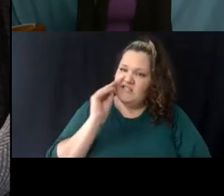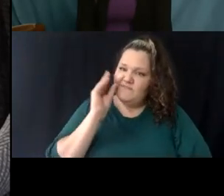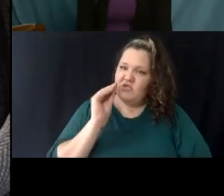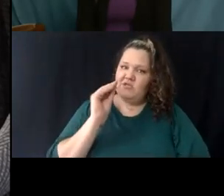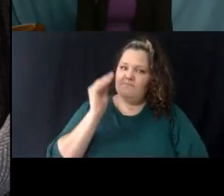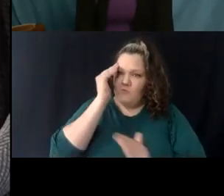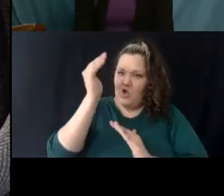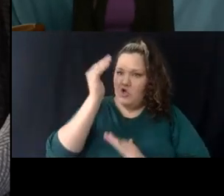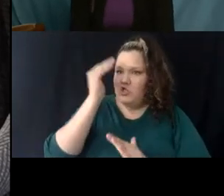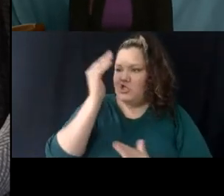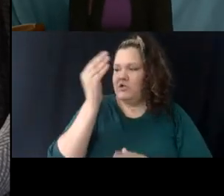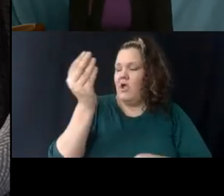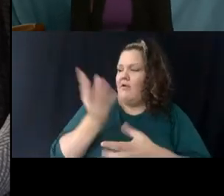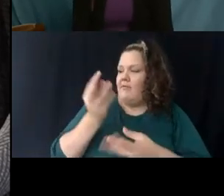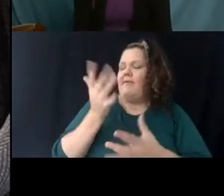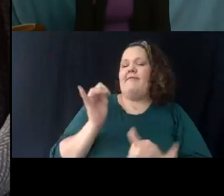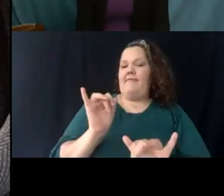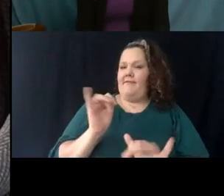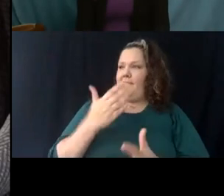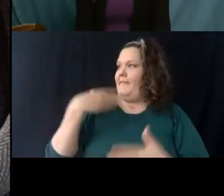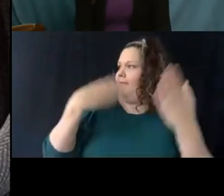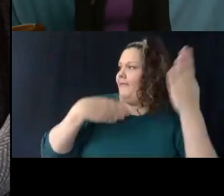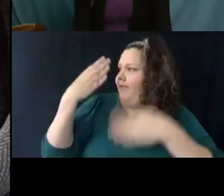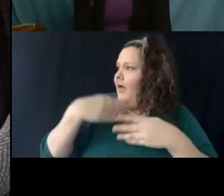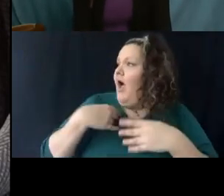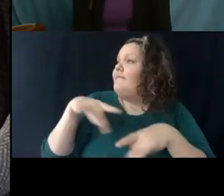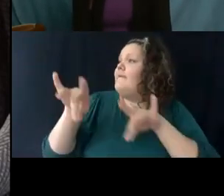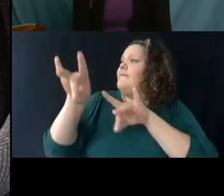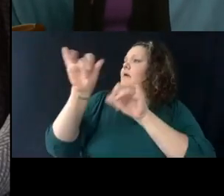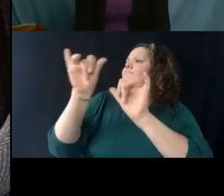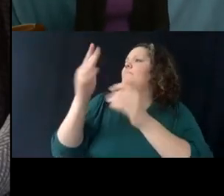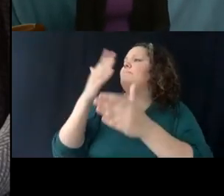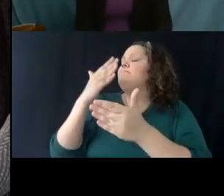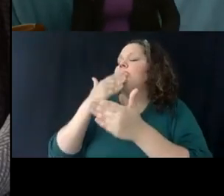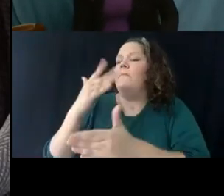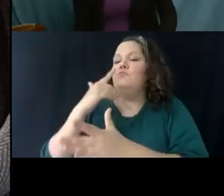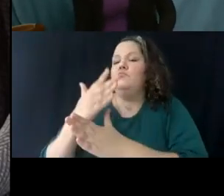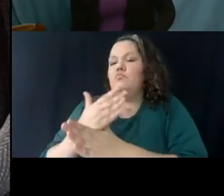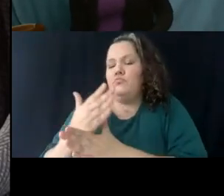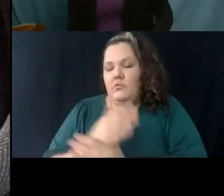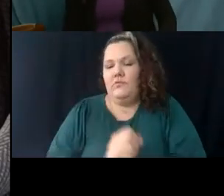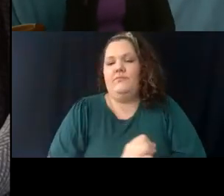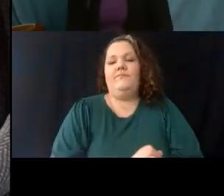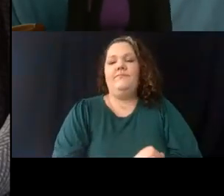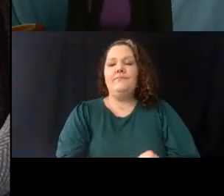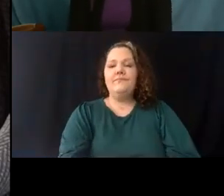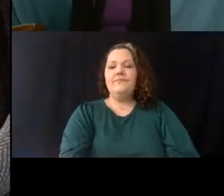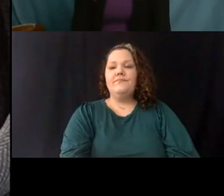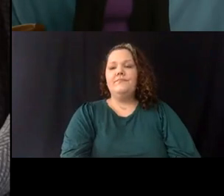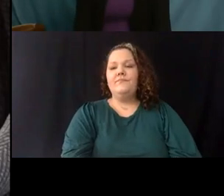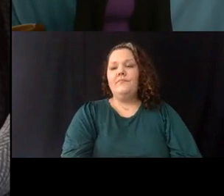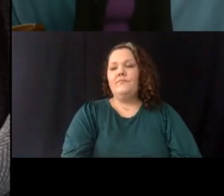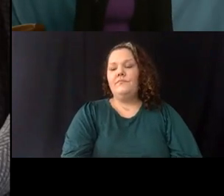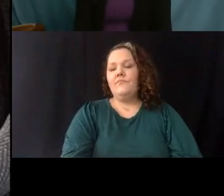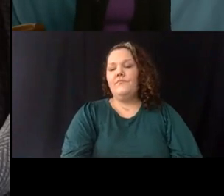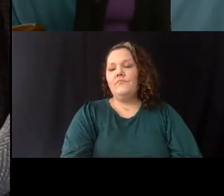In terms of your disabled community, like I say, they're the ones with the lived experience. They have worked through things. They have had